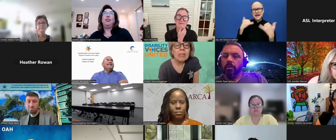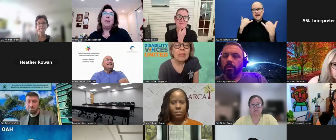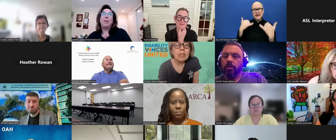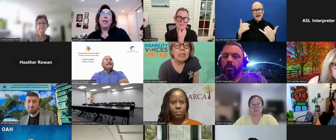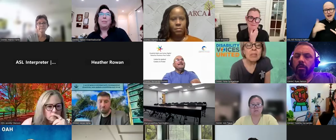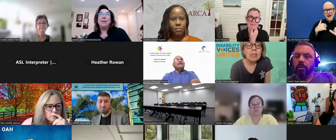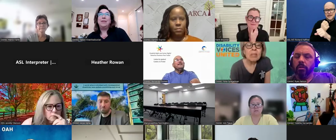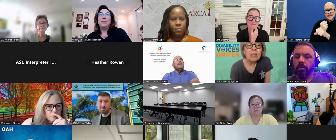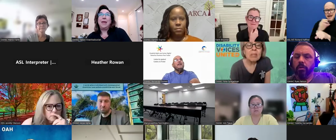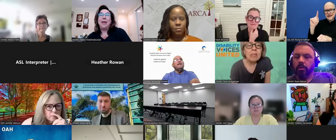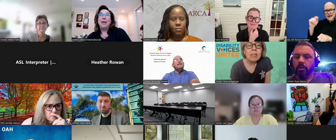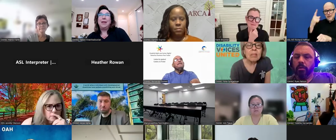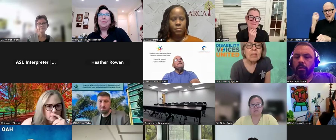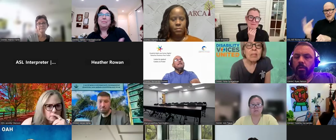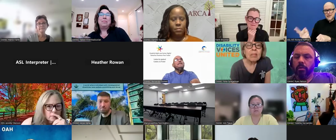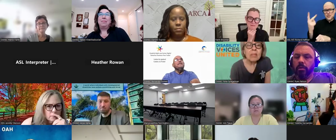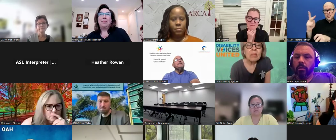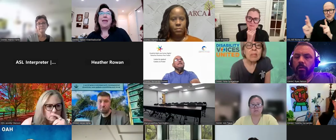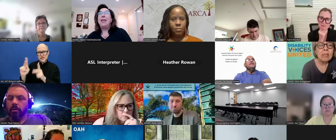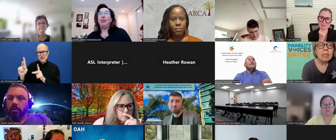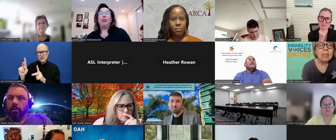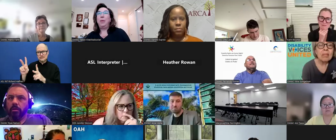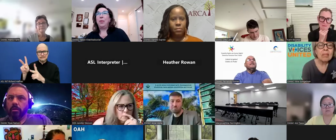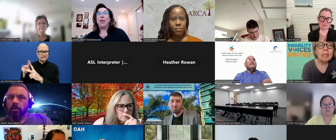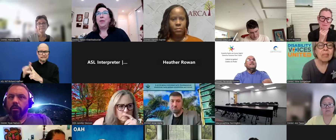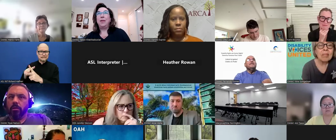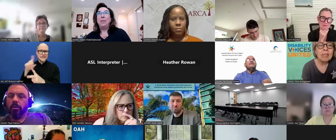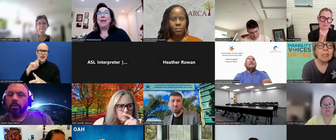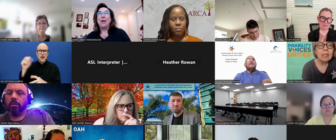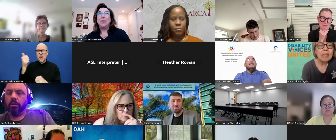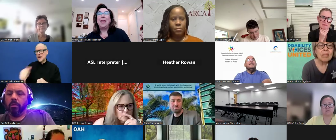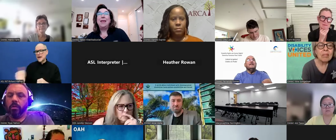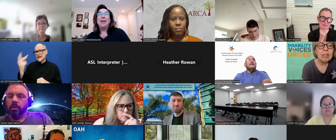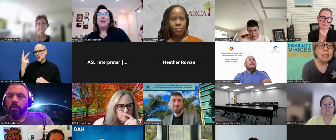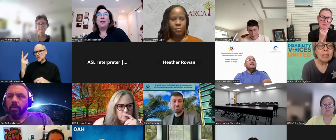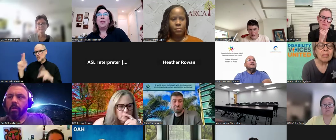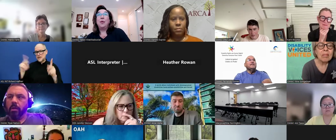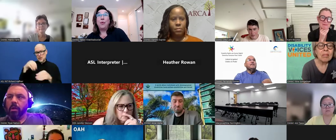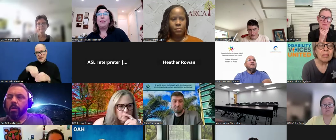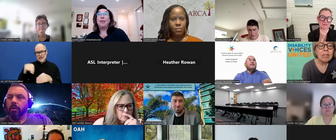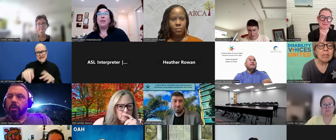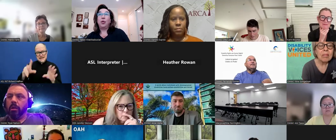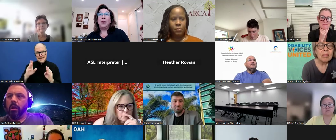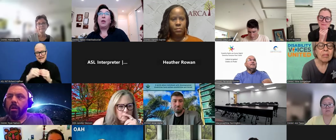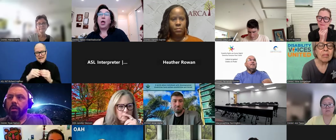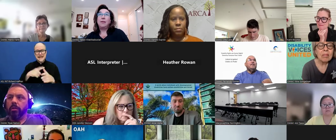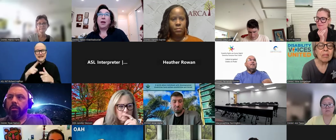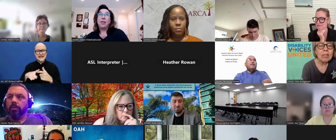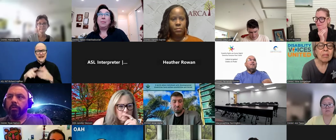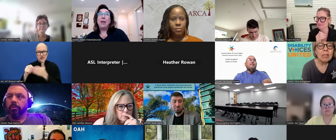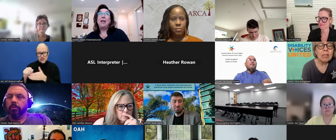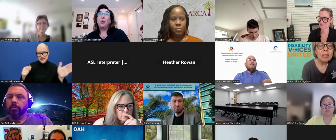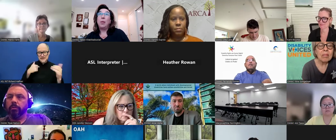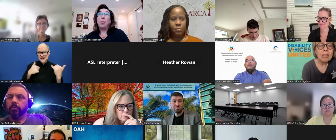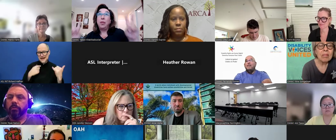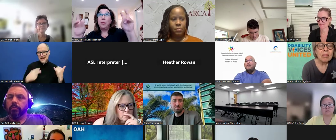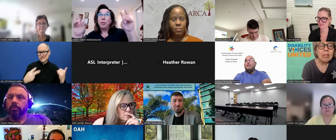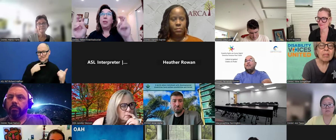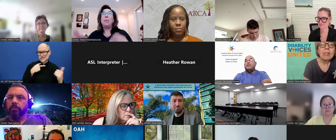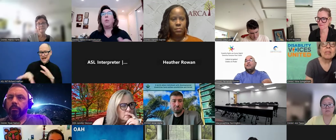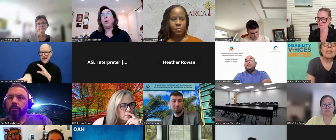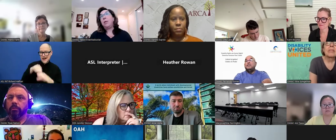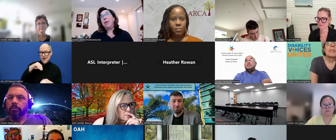the two people happen to be any two people that are in this meeting, right? So then the rest of us are now locked out of that meeting because we're not